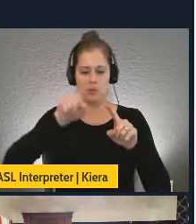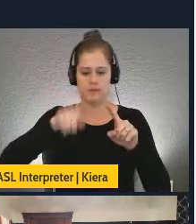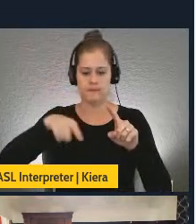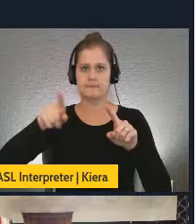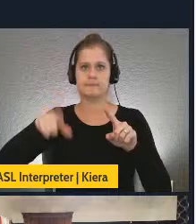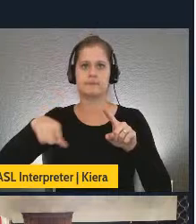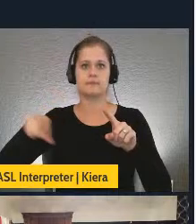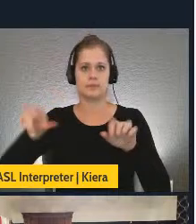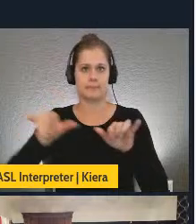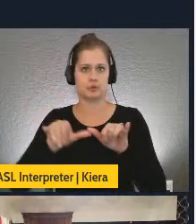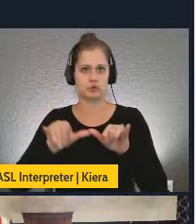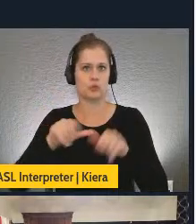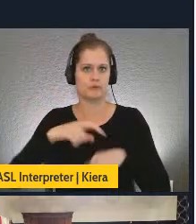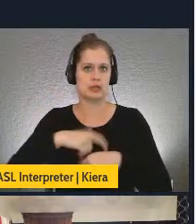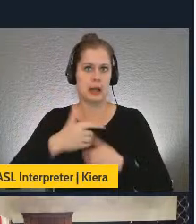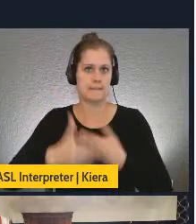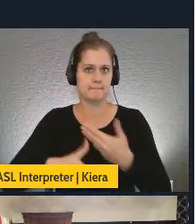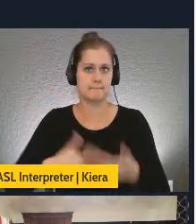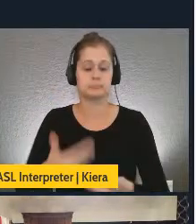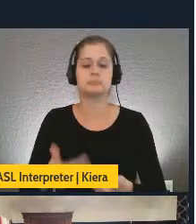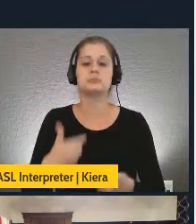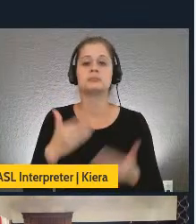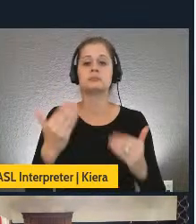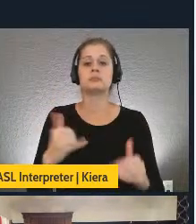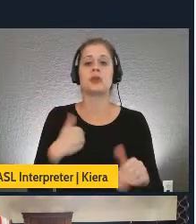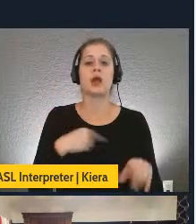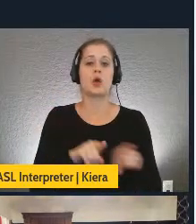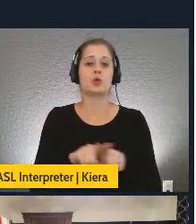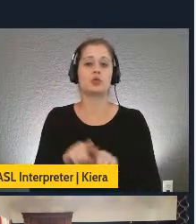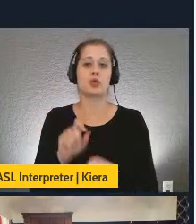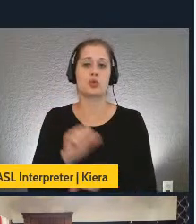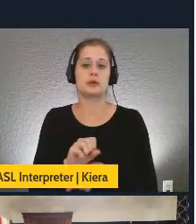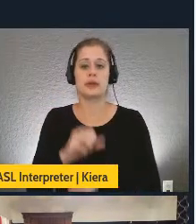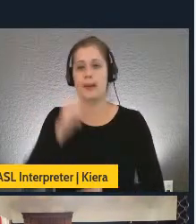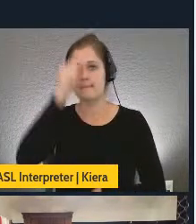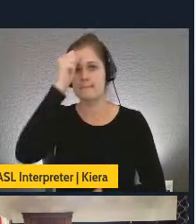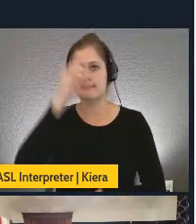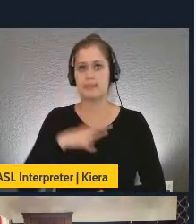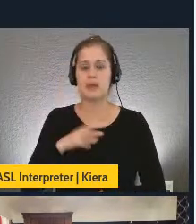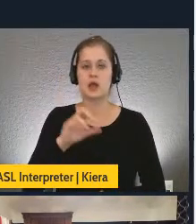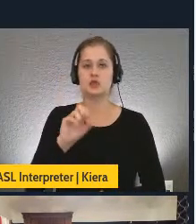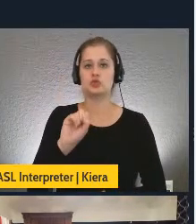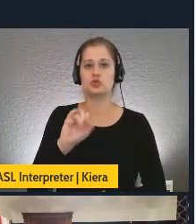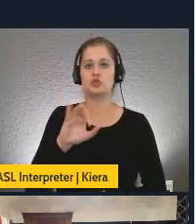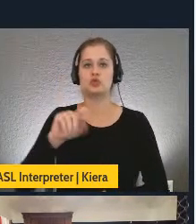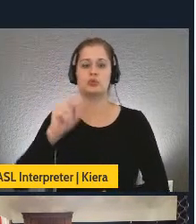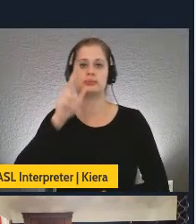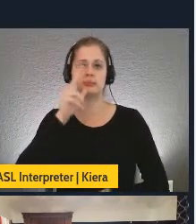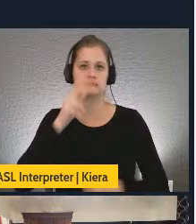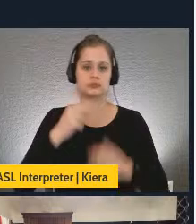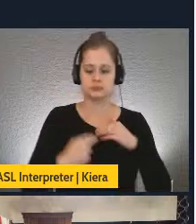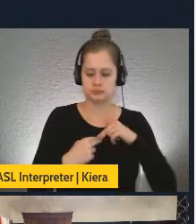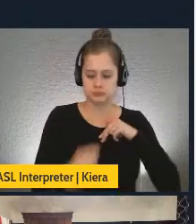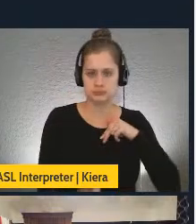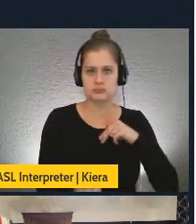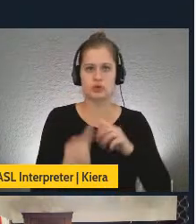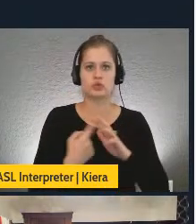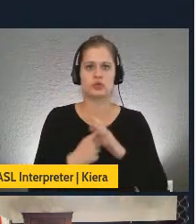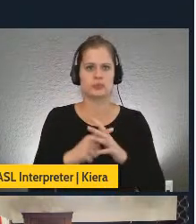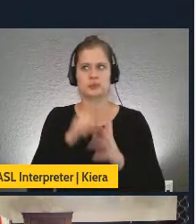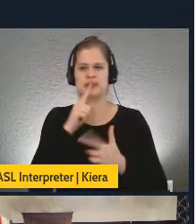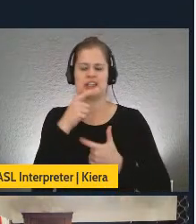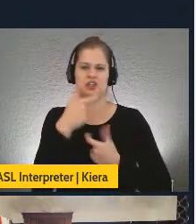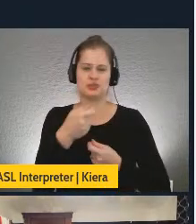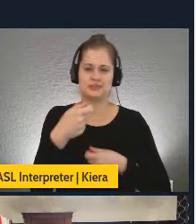then also I've worked at a men's suit and tuxedo startup. A lot of interesting problems there with fitting someone